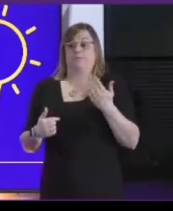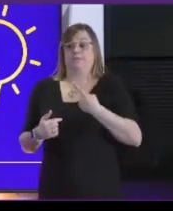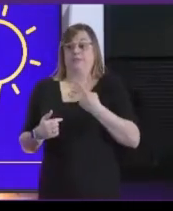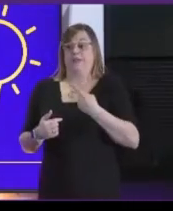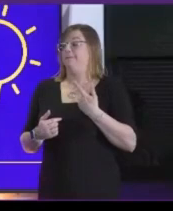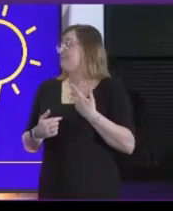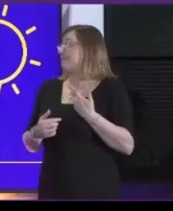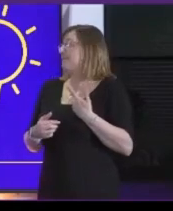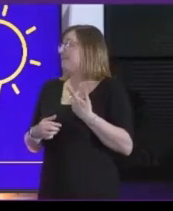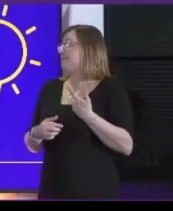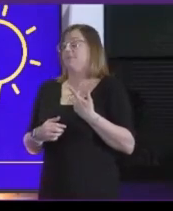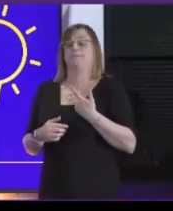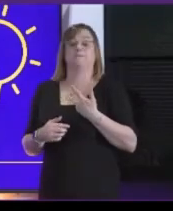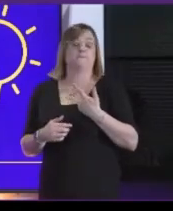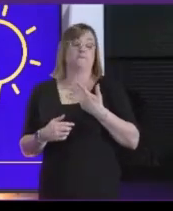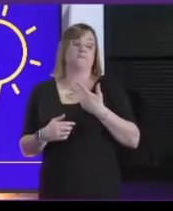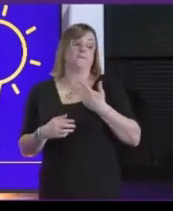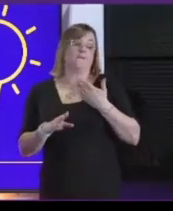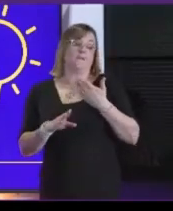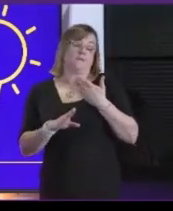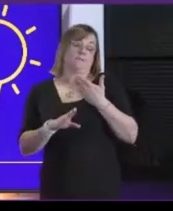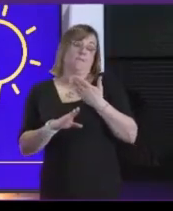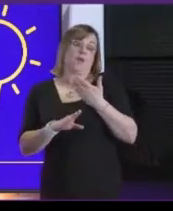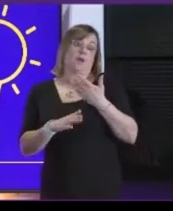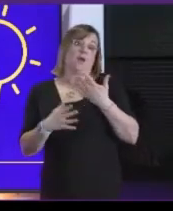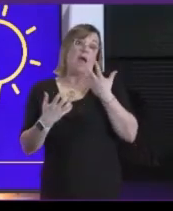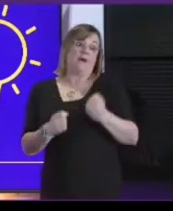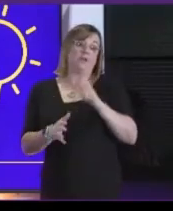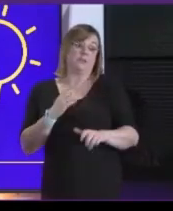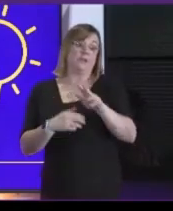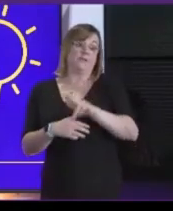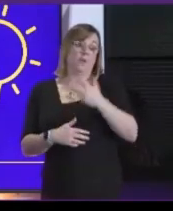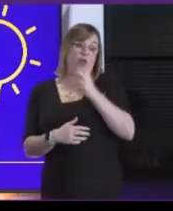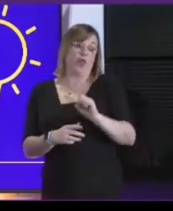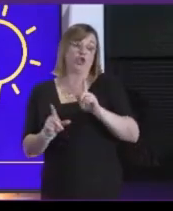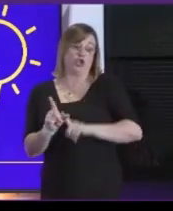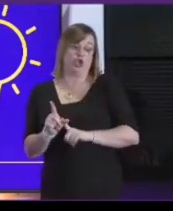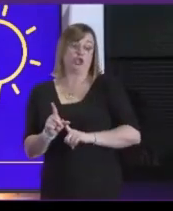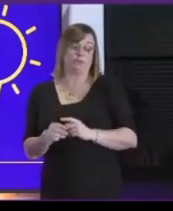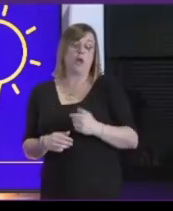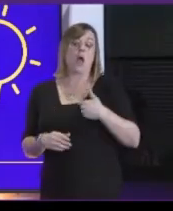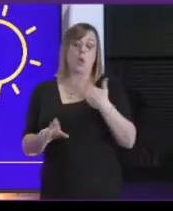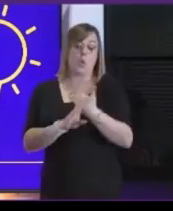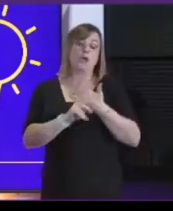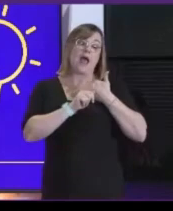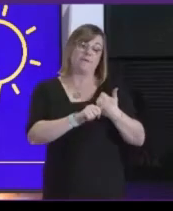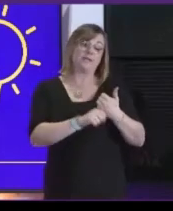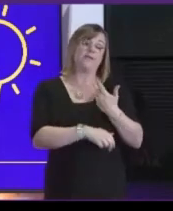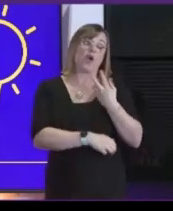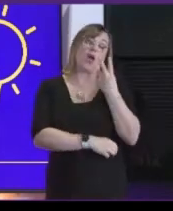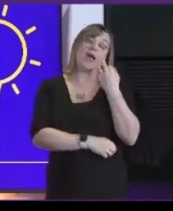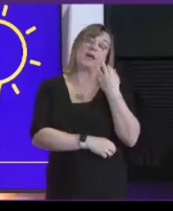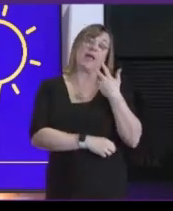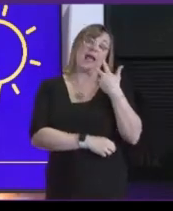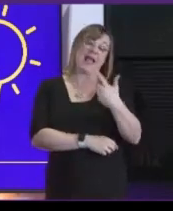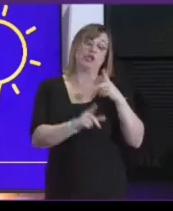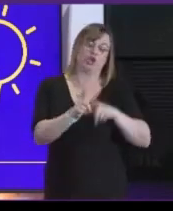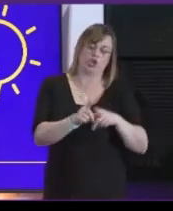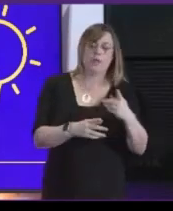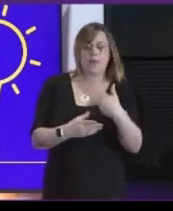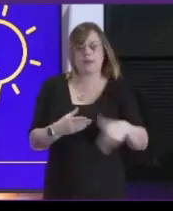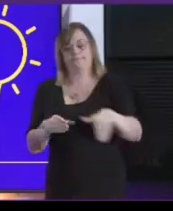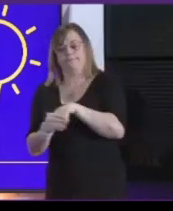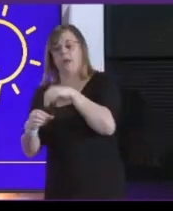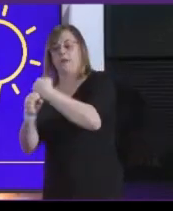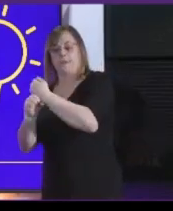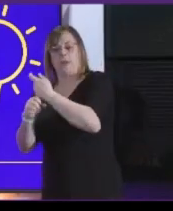years as a person with a disability, I worked in advocacy for about 8 years. And then I went into government and